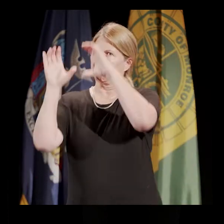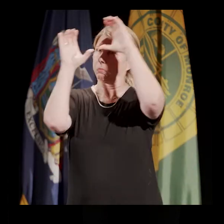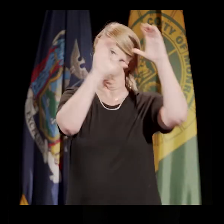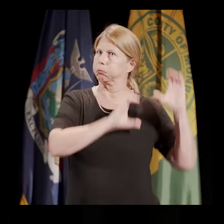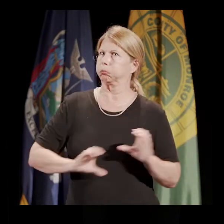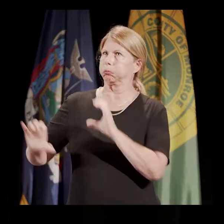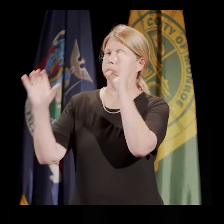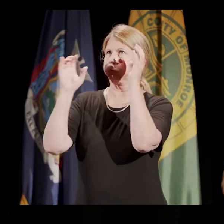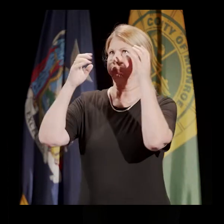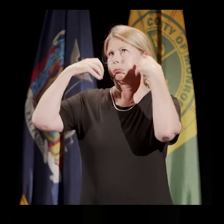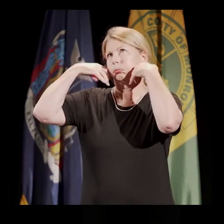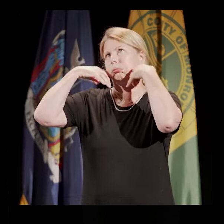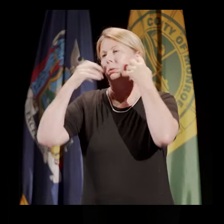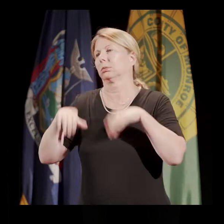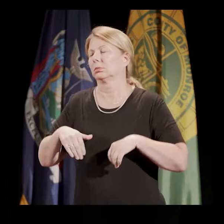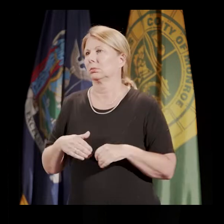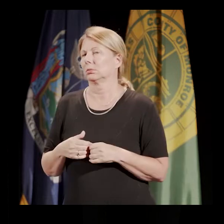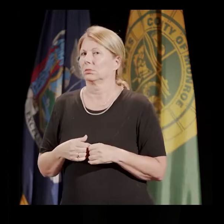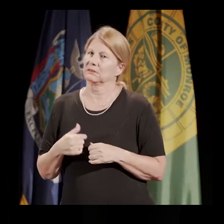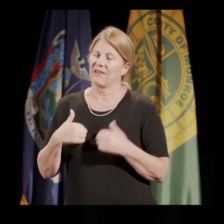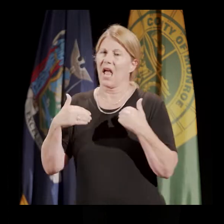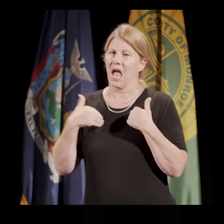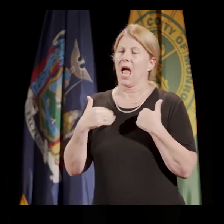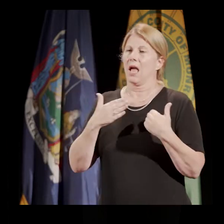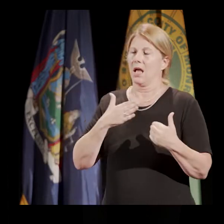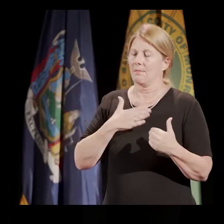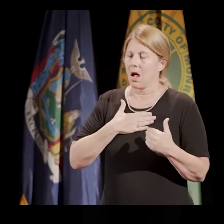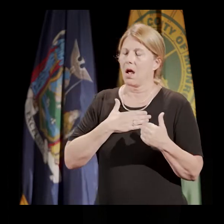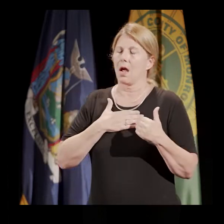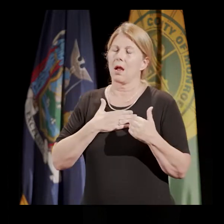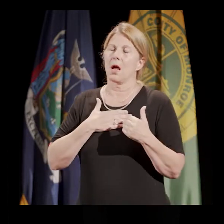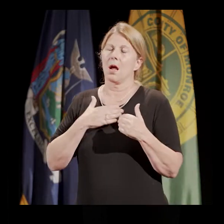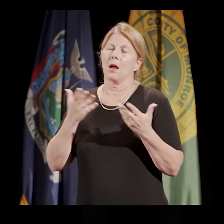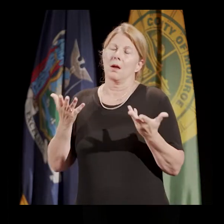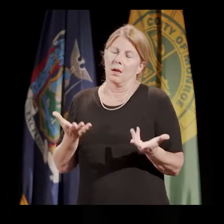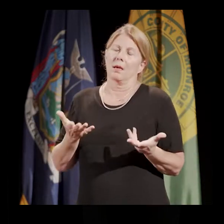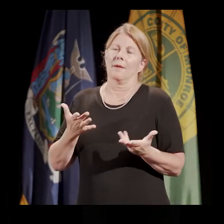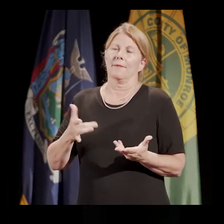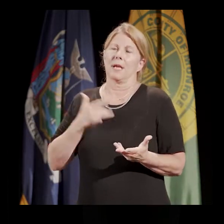tell you, I was with 40 mayors 2 weeks ago. There's not a mayor in America who hasn't.